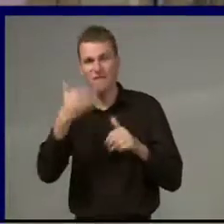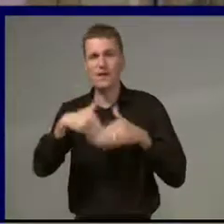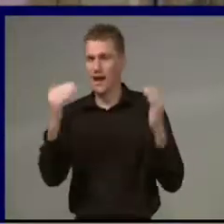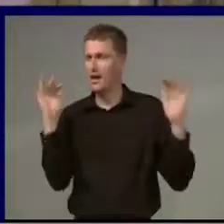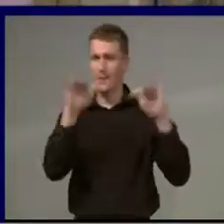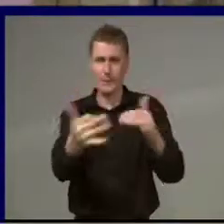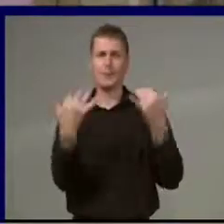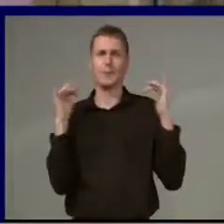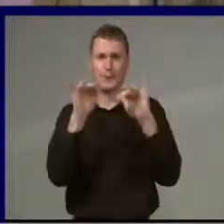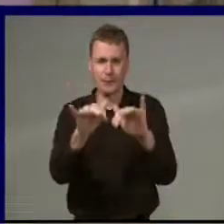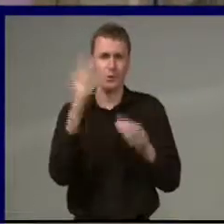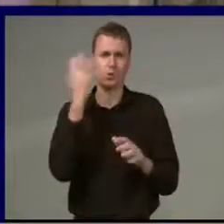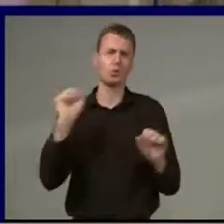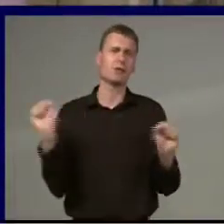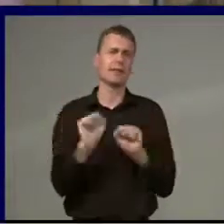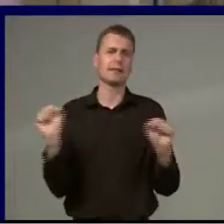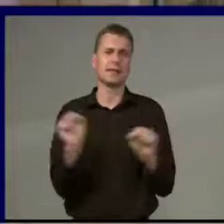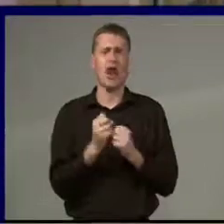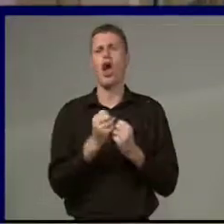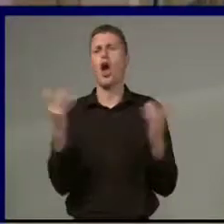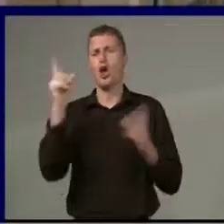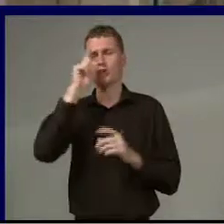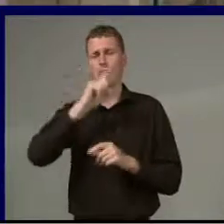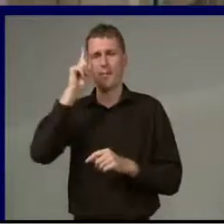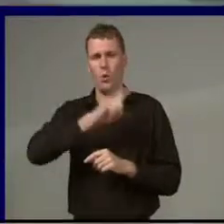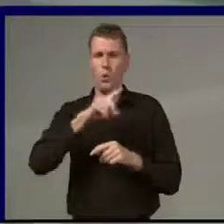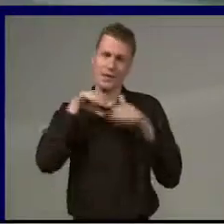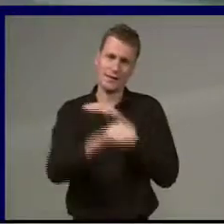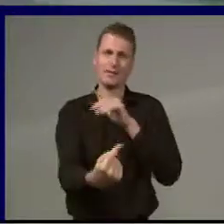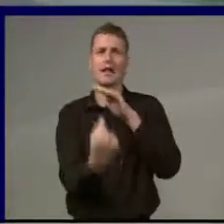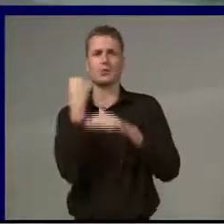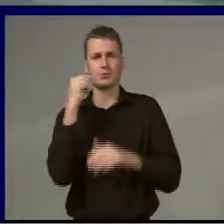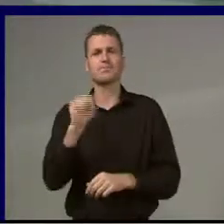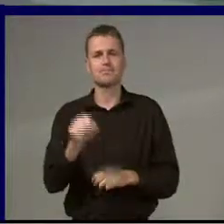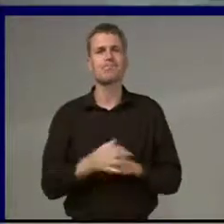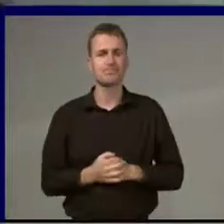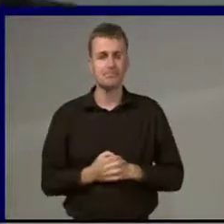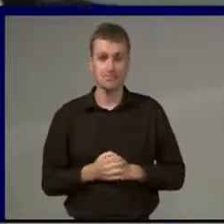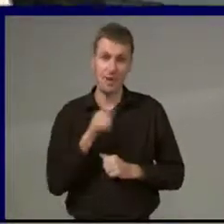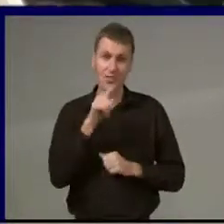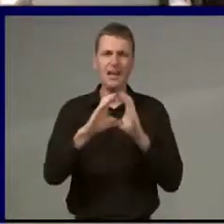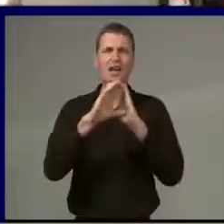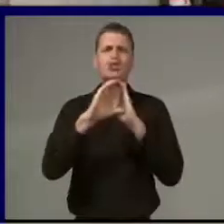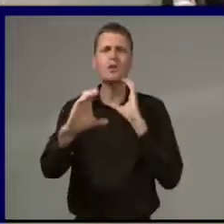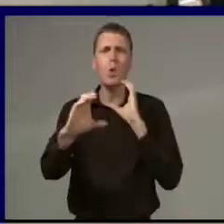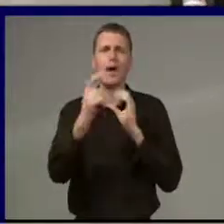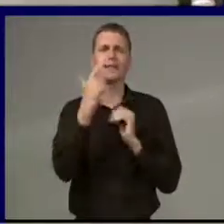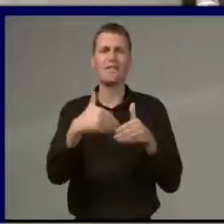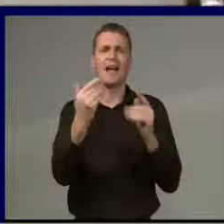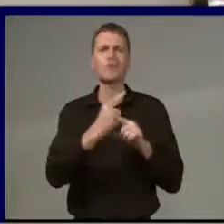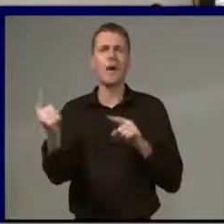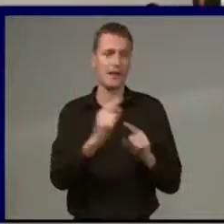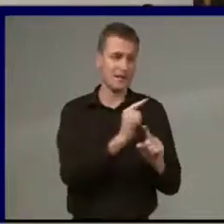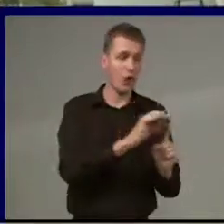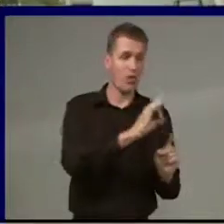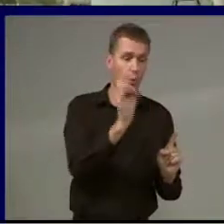it's a busy and a lot of people coming and going. The shuttle bus runs 7 days a week from 7 a.m.